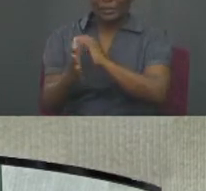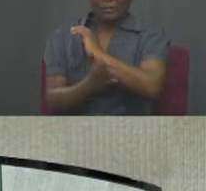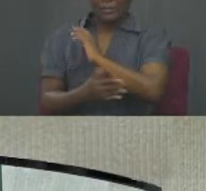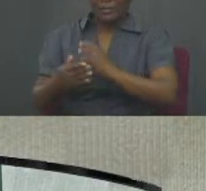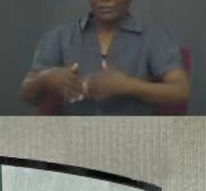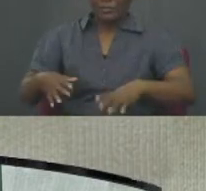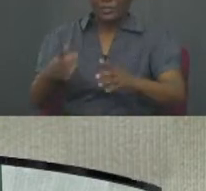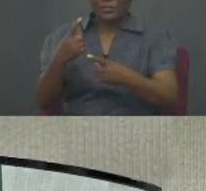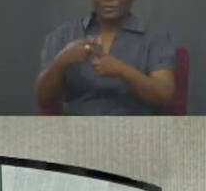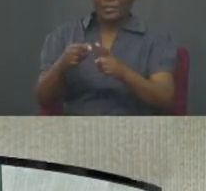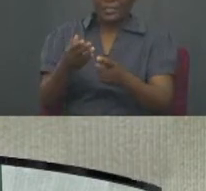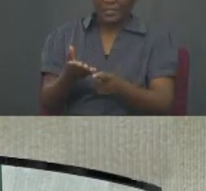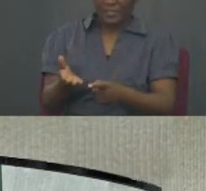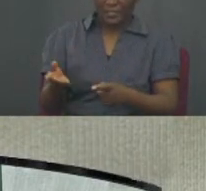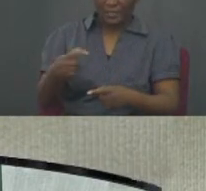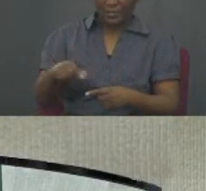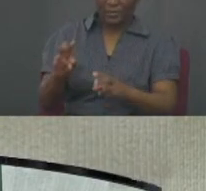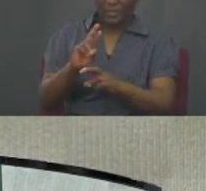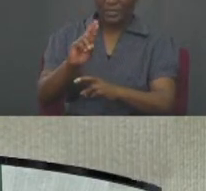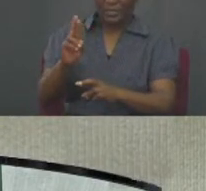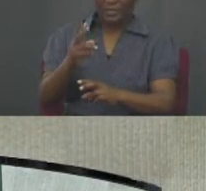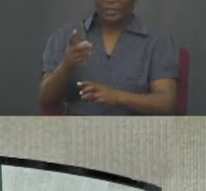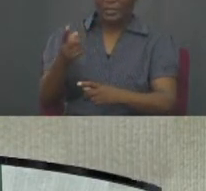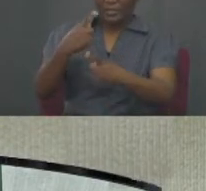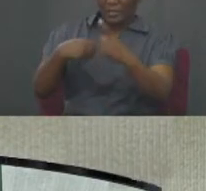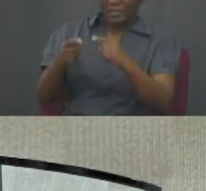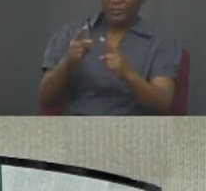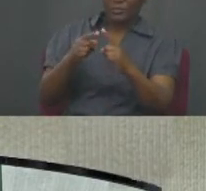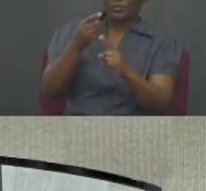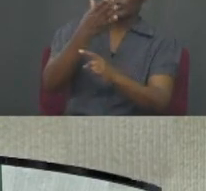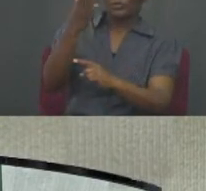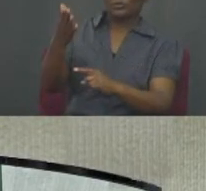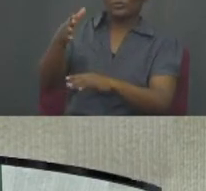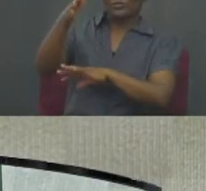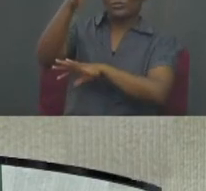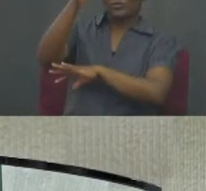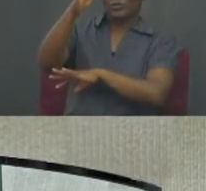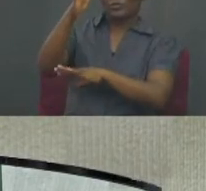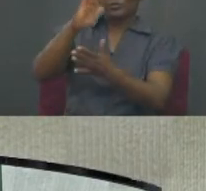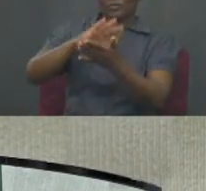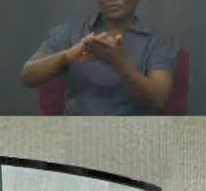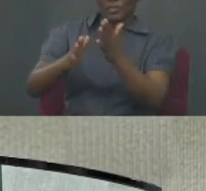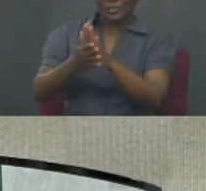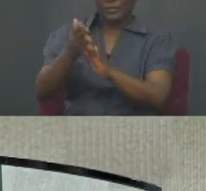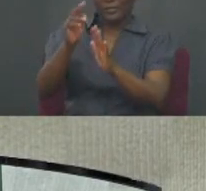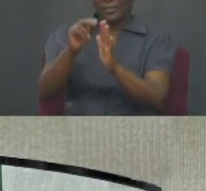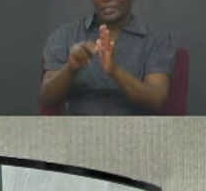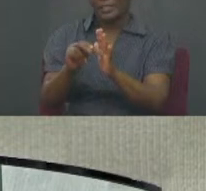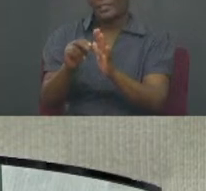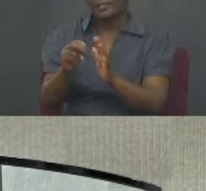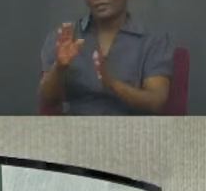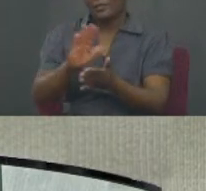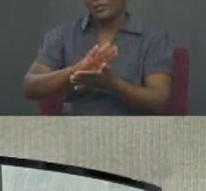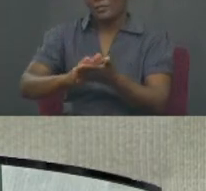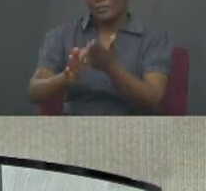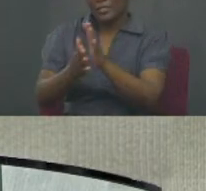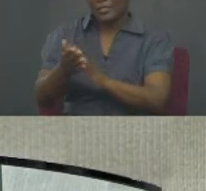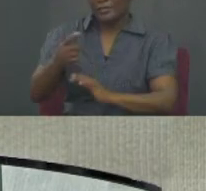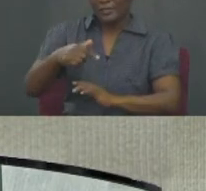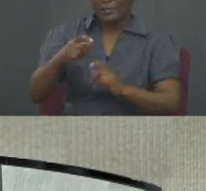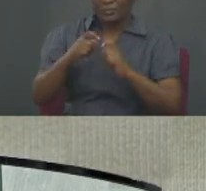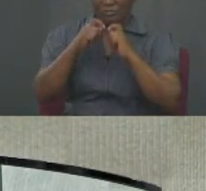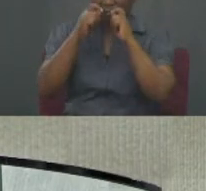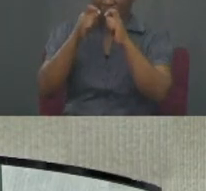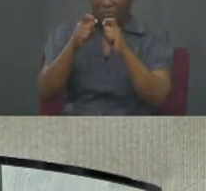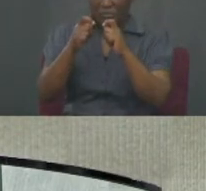are. We have come to you, the God of forgiveness. Forgive us our sins. Cleanse